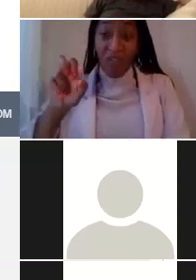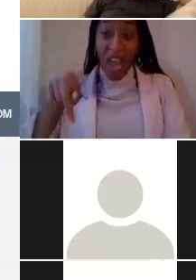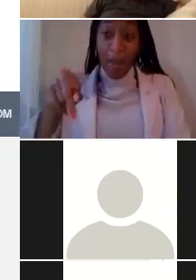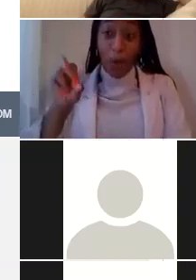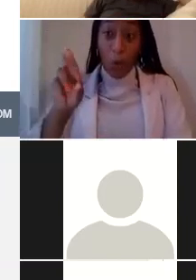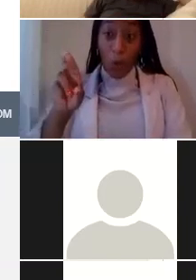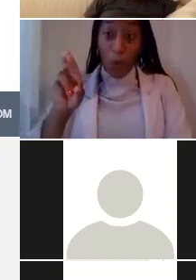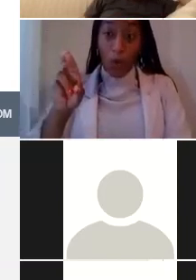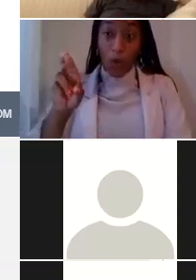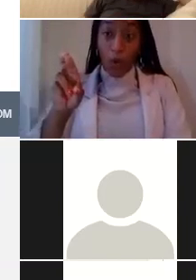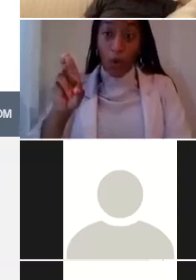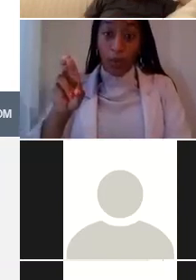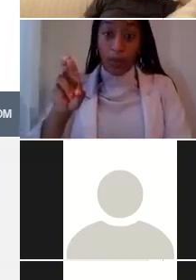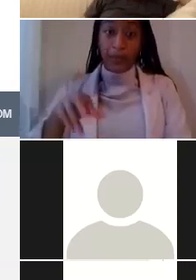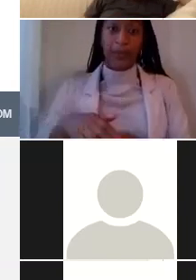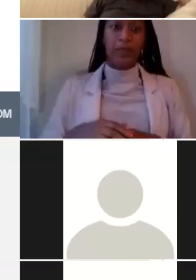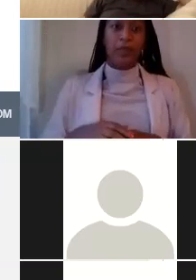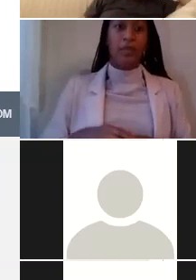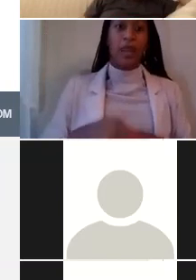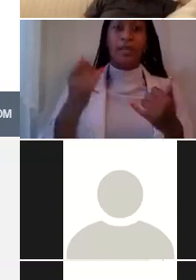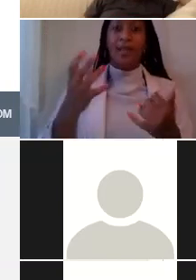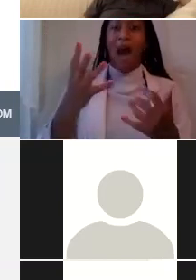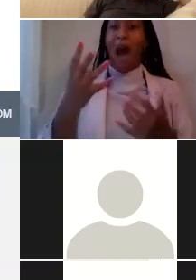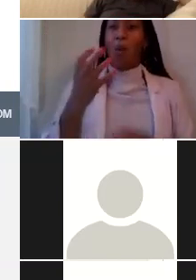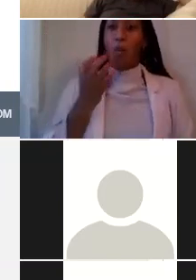an example that utilizes LL,